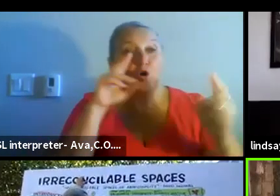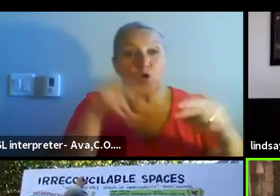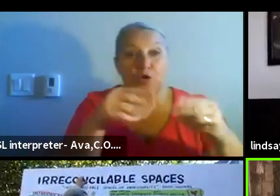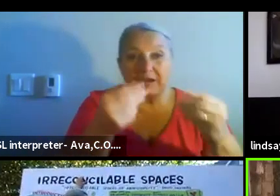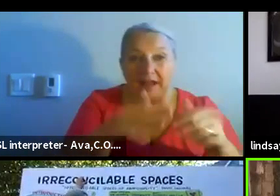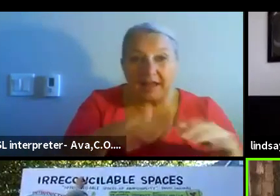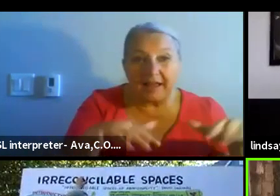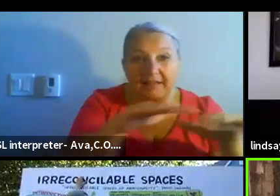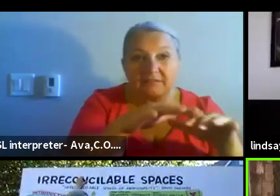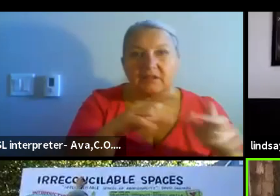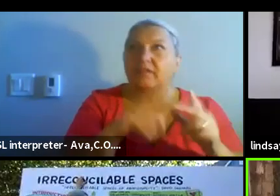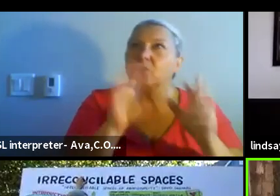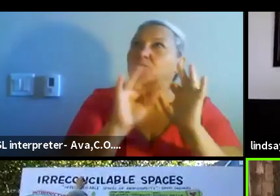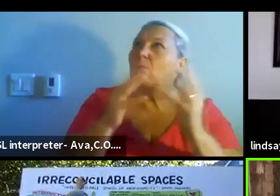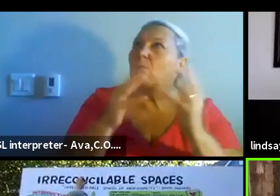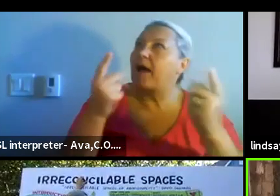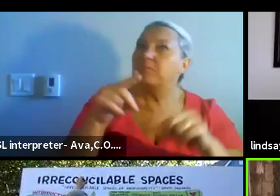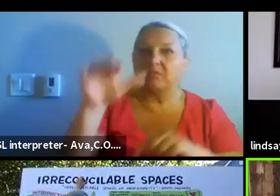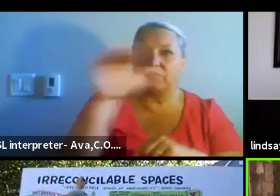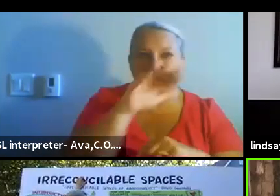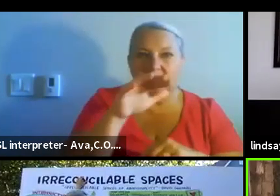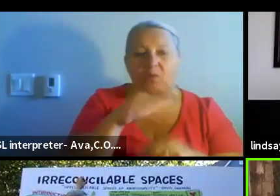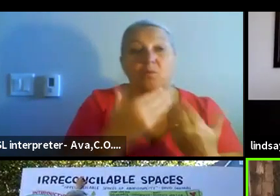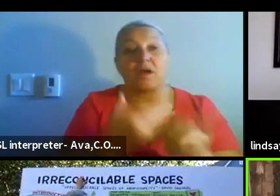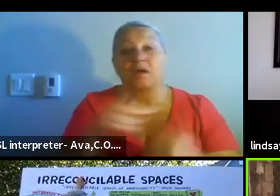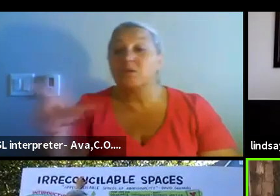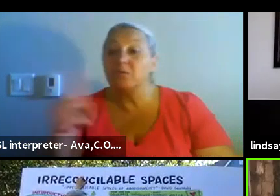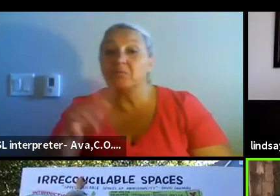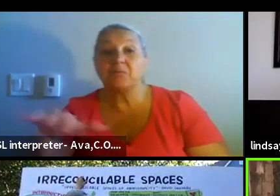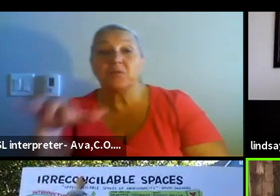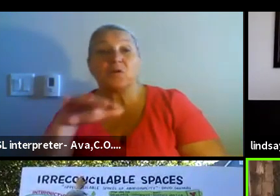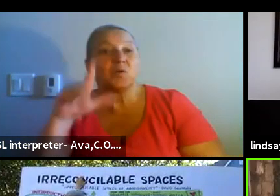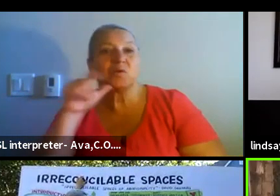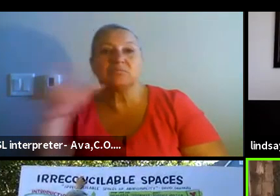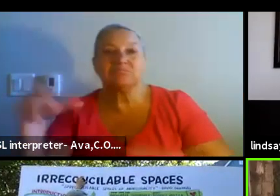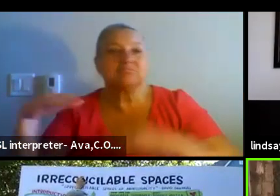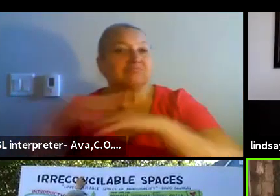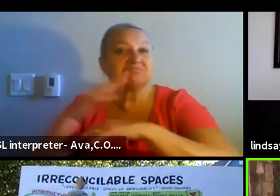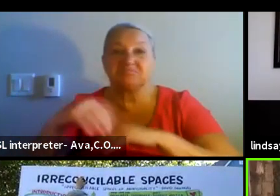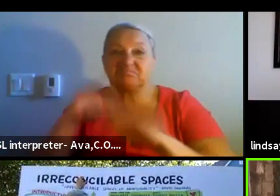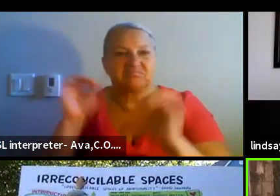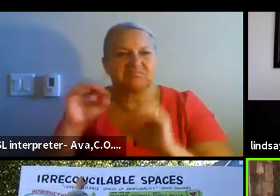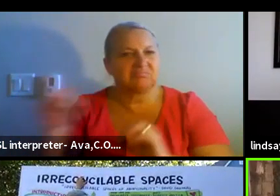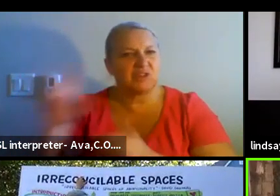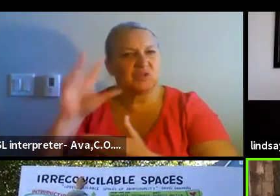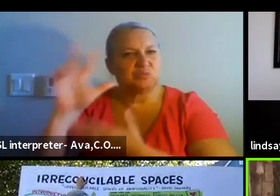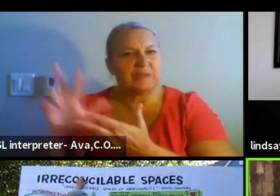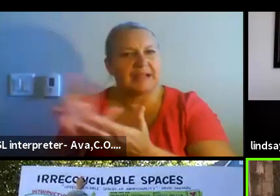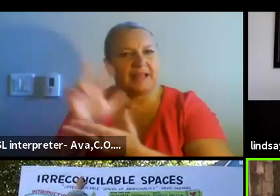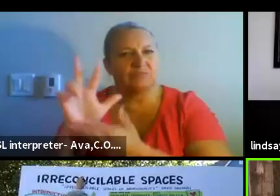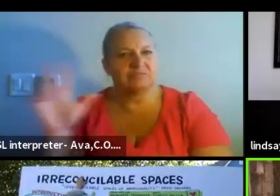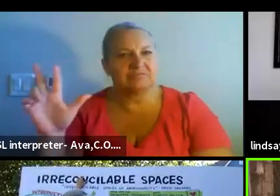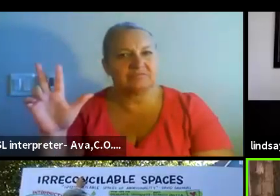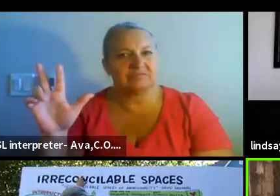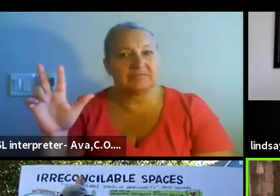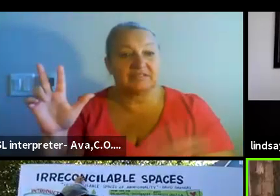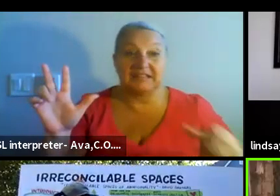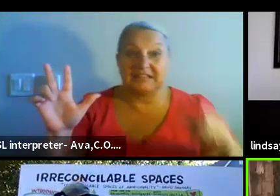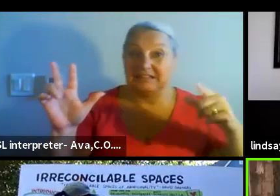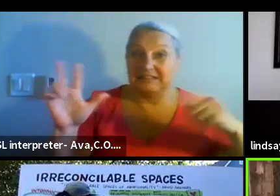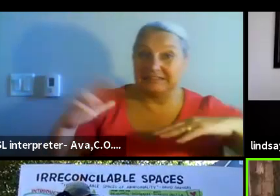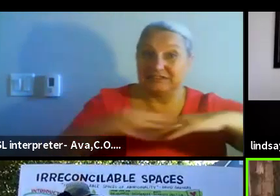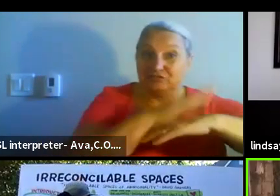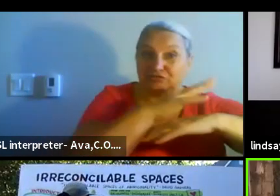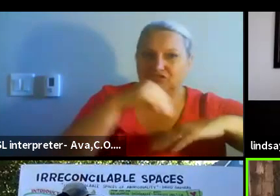moment. And when I took the non-Indigenous group out, our tour lasted 3 hours. The Indigenous